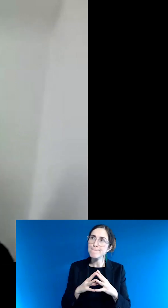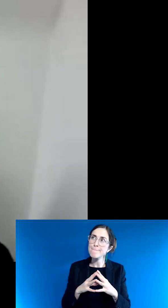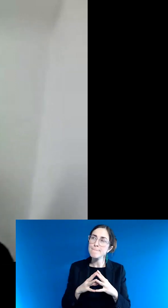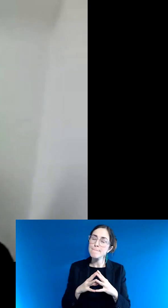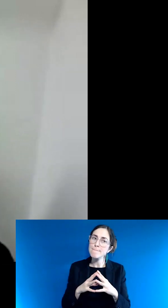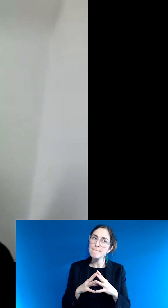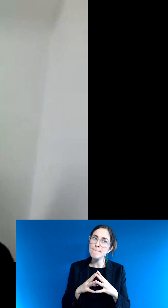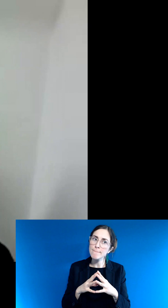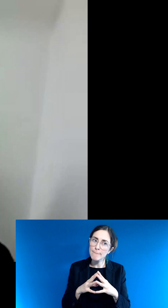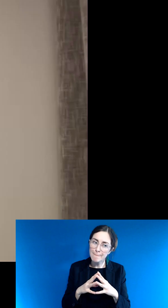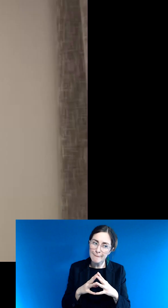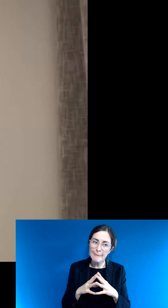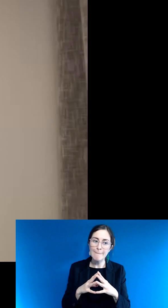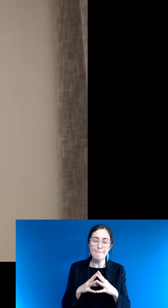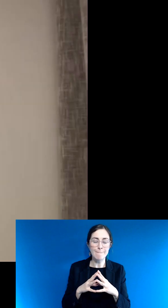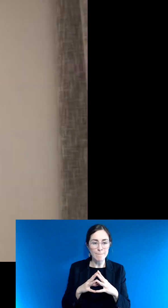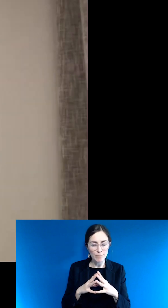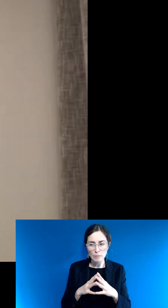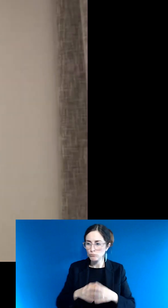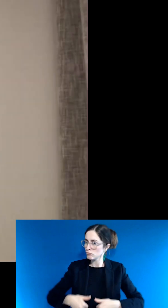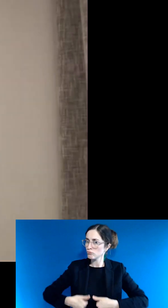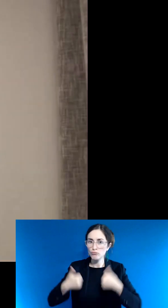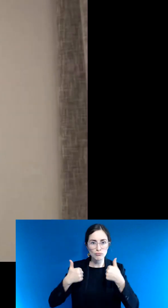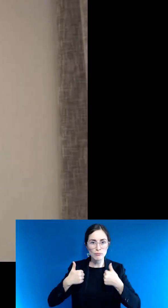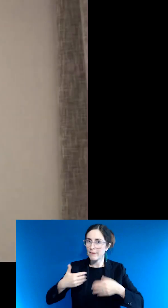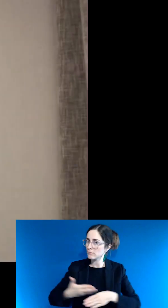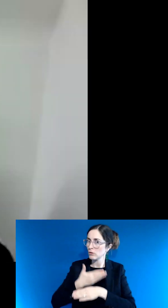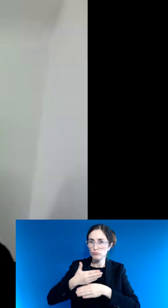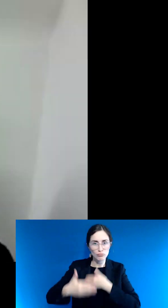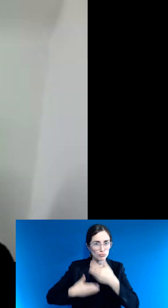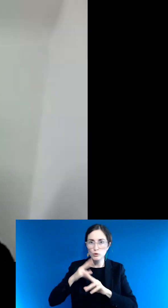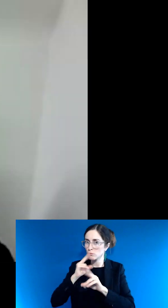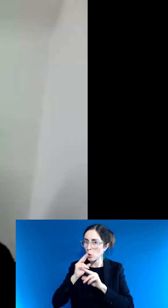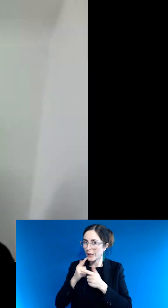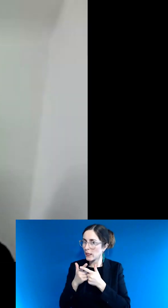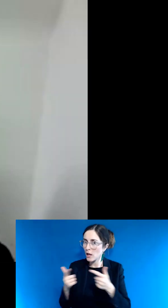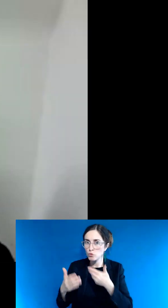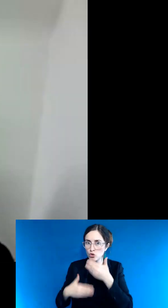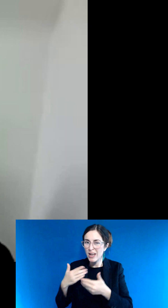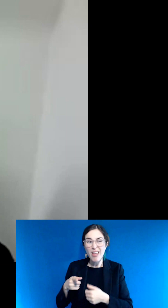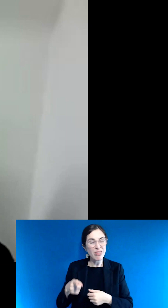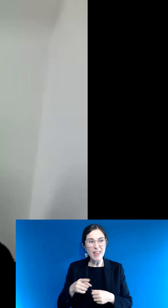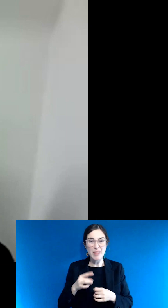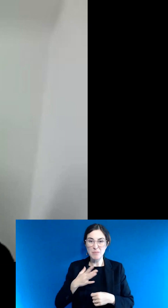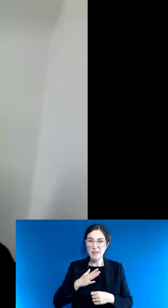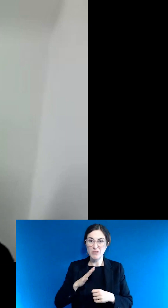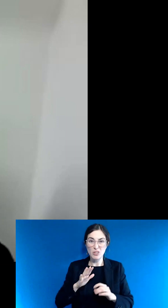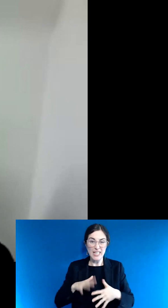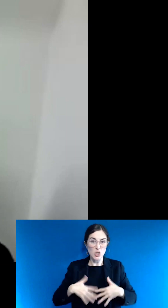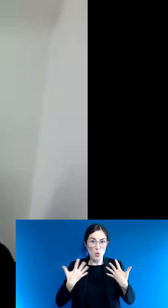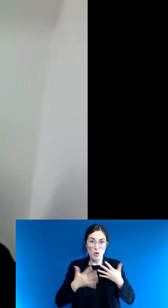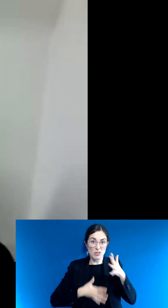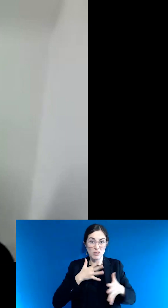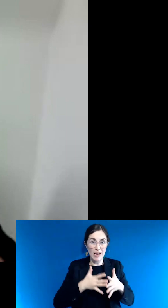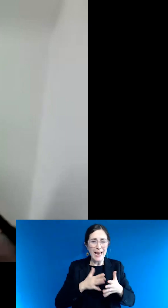very, very functional in spoken language, who really actually don't want to sign, and the